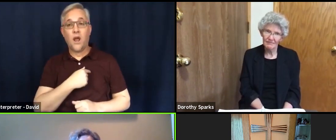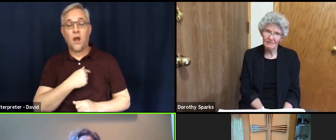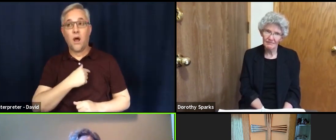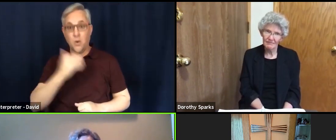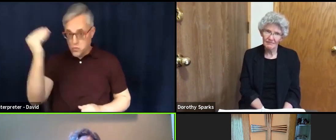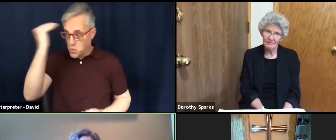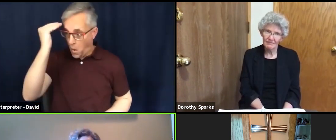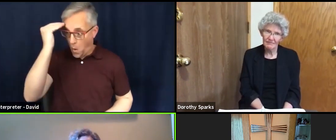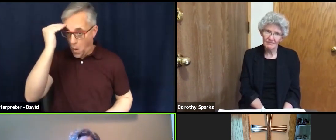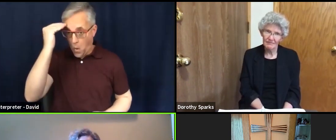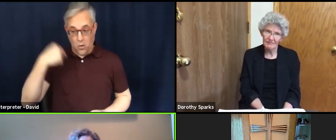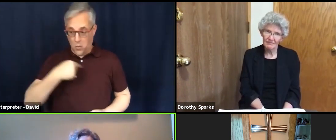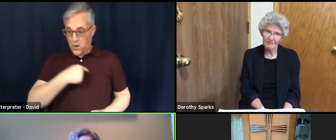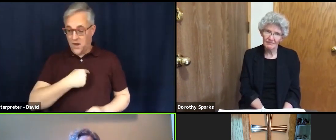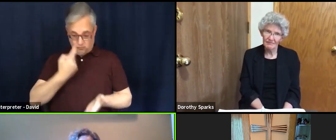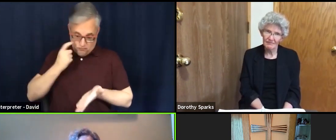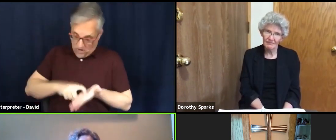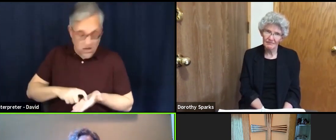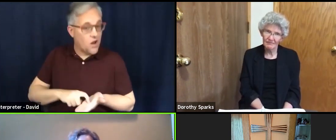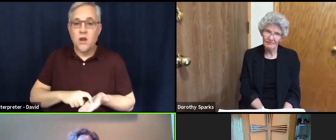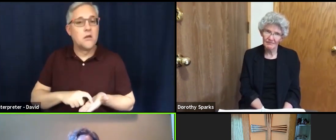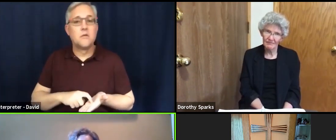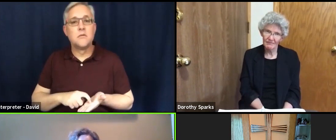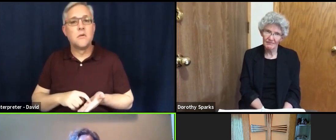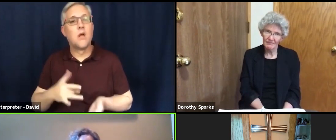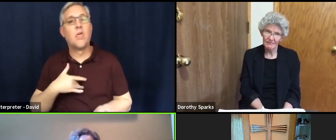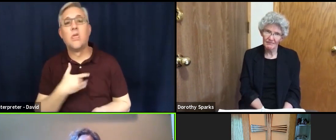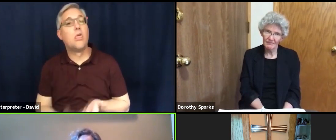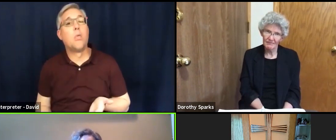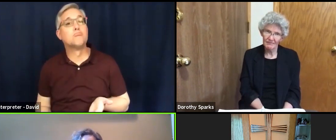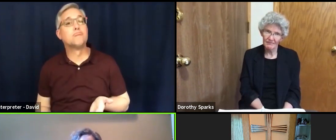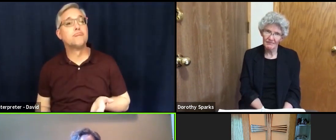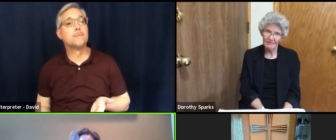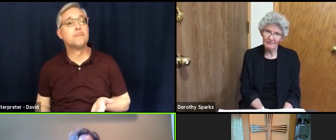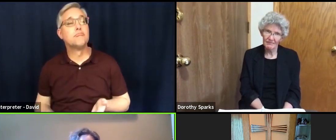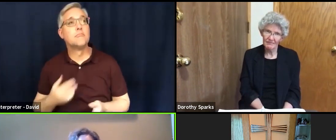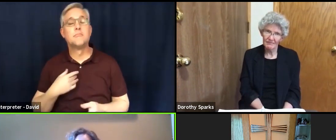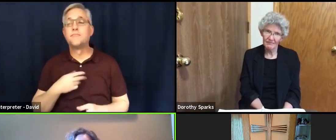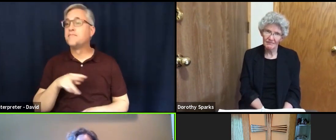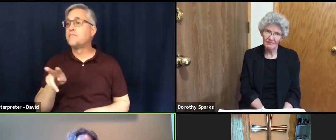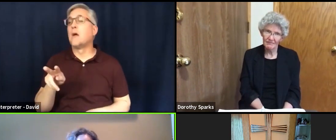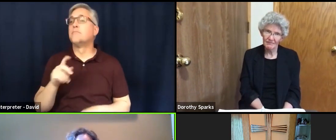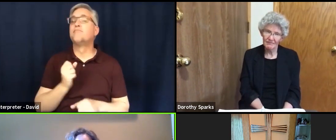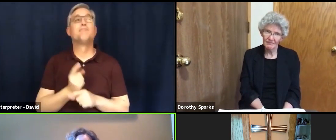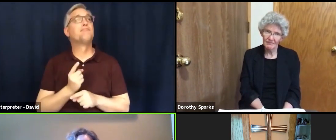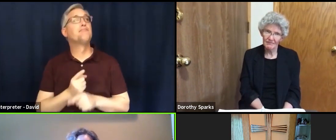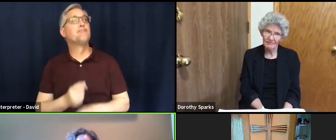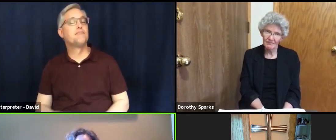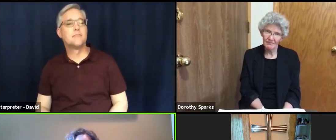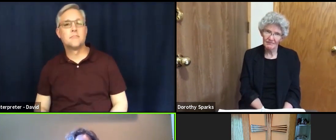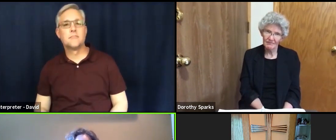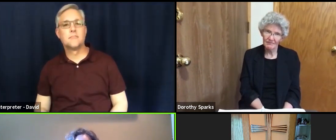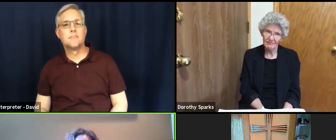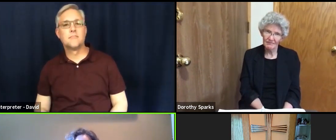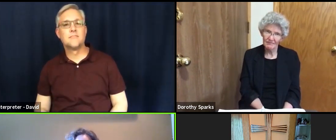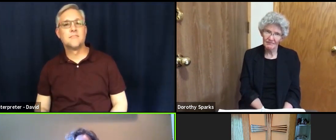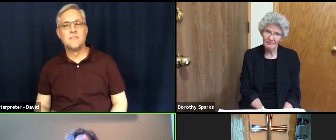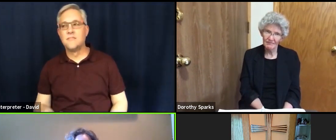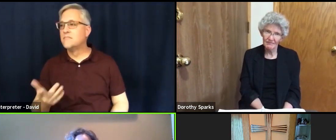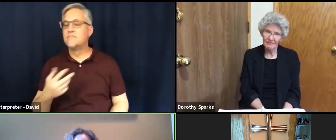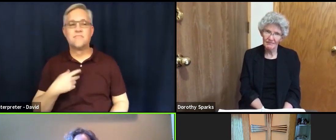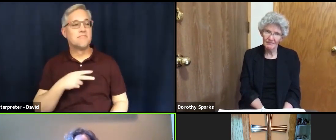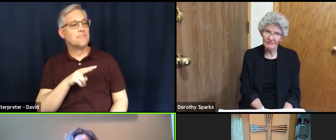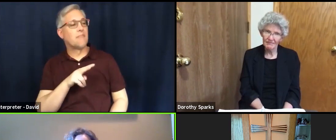The racism that founded, really was part of the founding of our